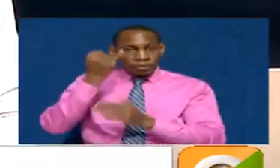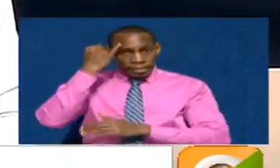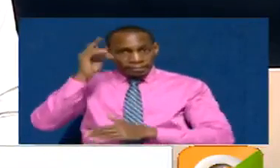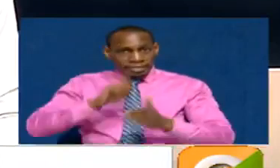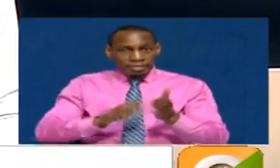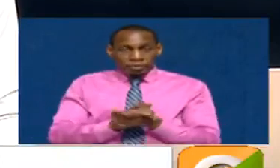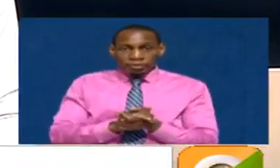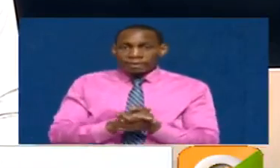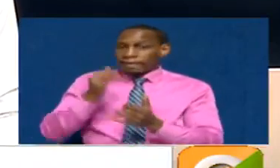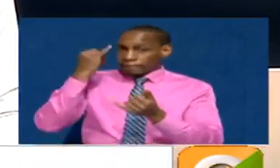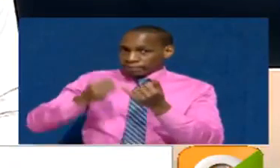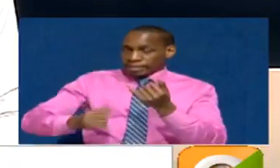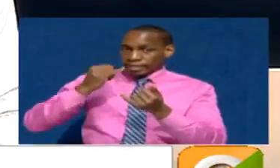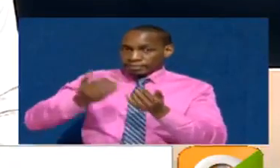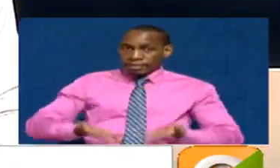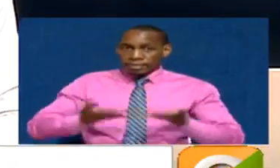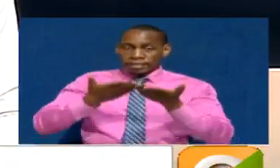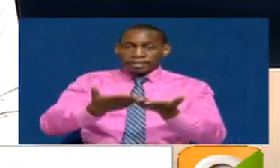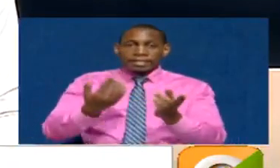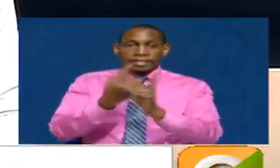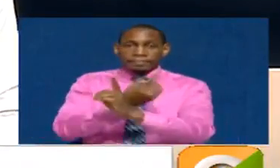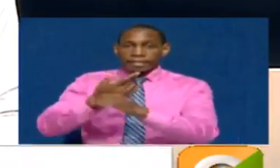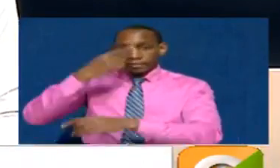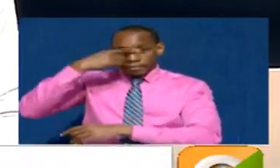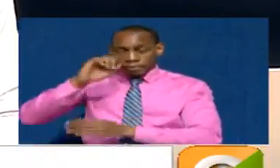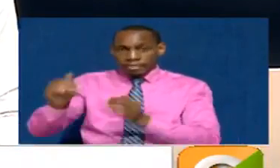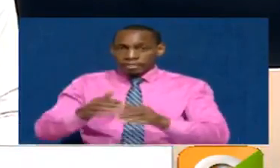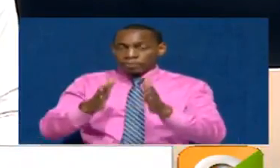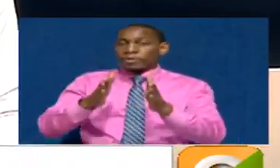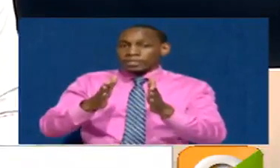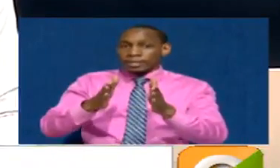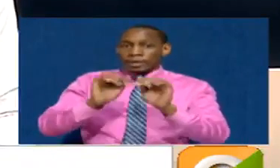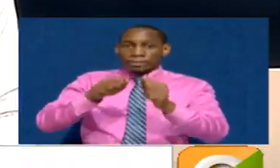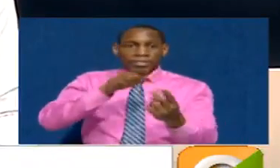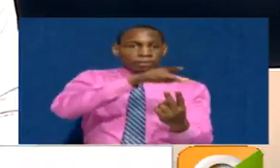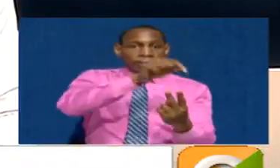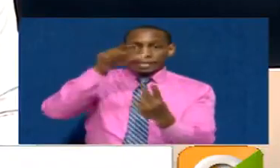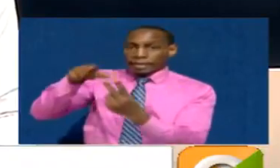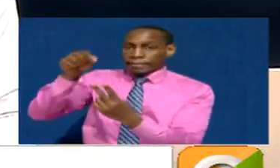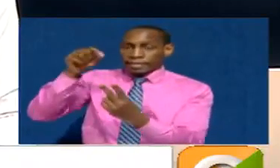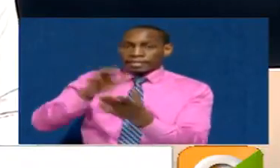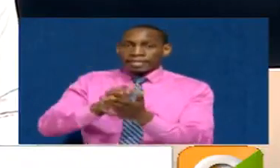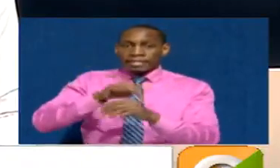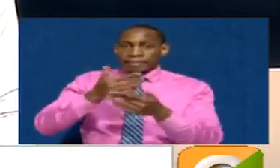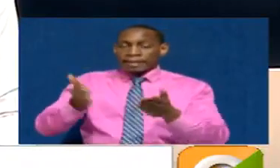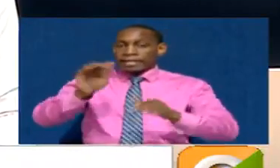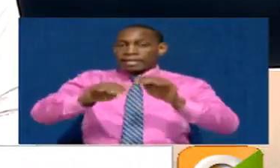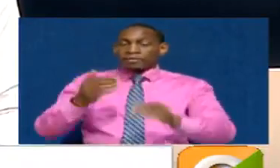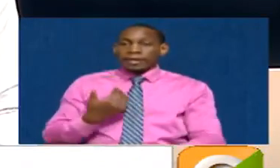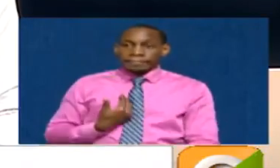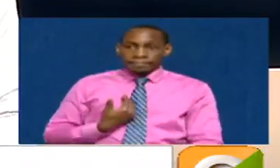imagined that finally they would be presented with differing policy platforms from which to choose each time they went to the